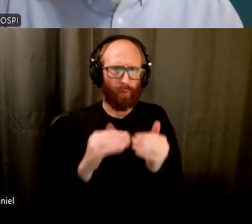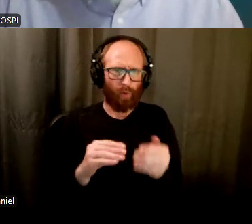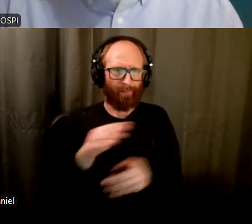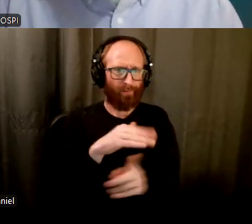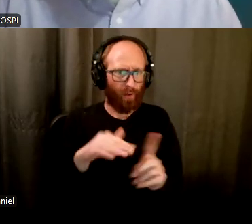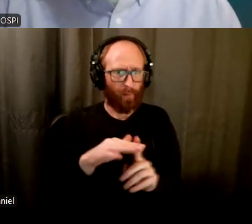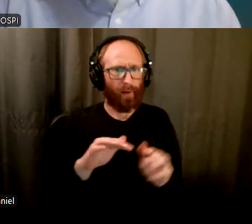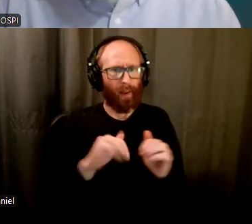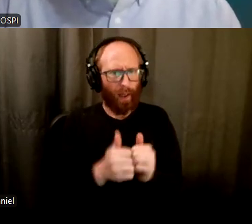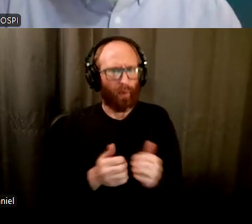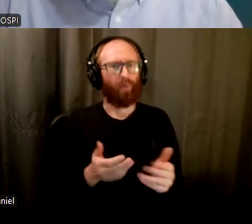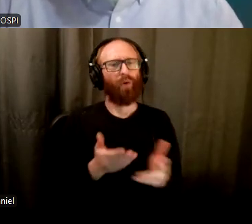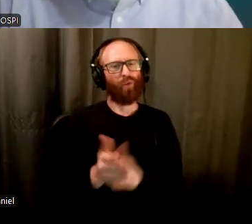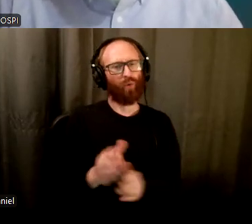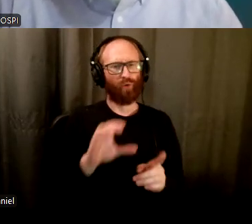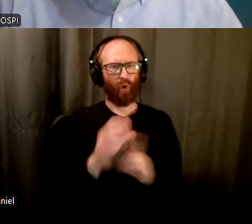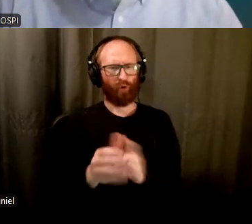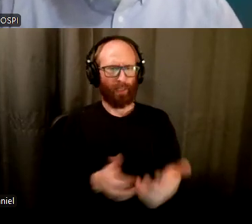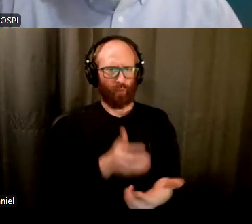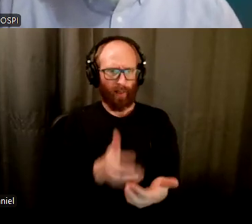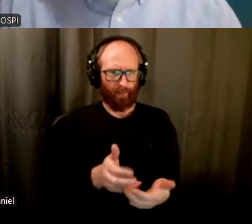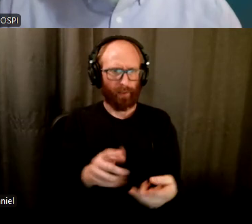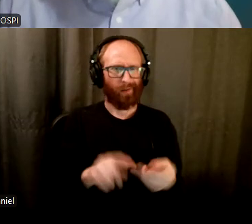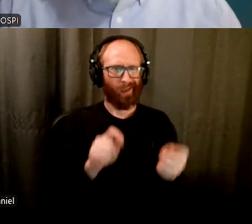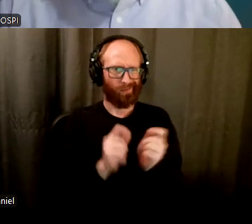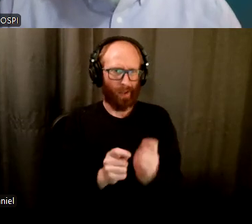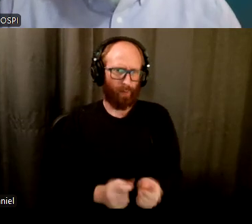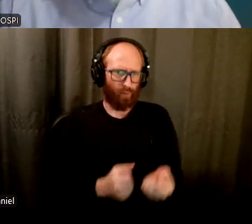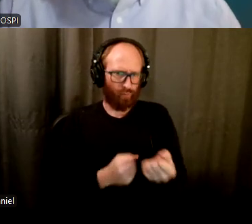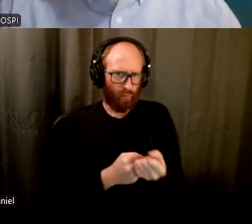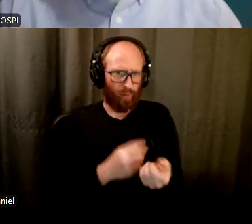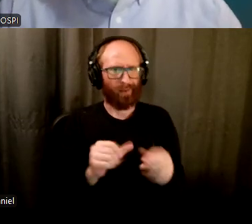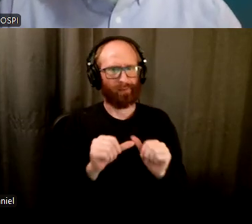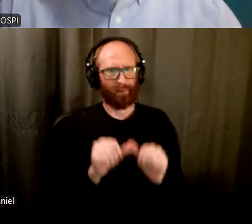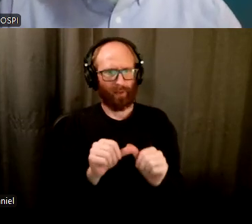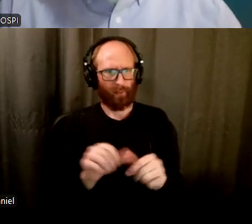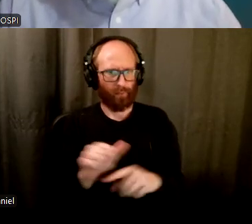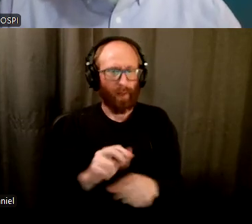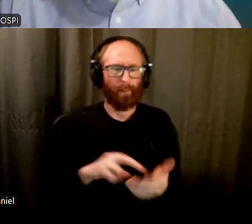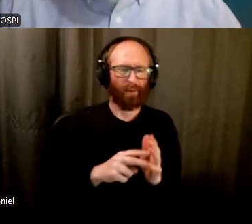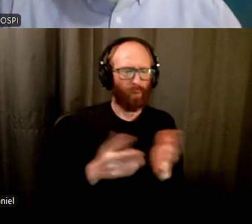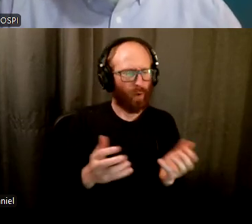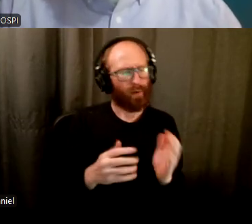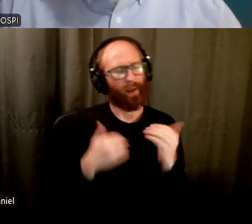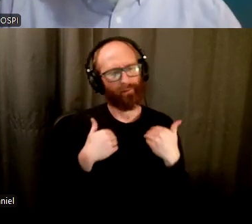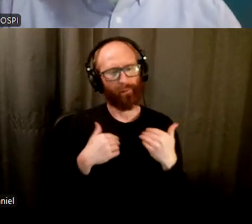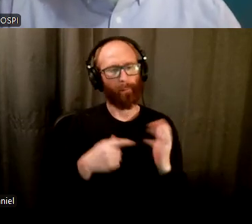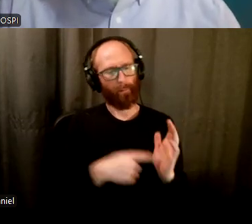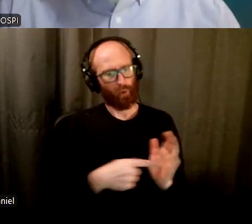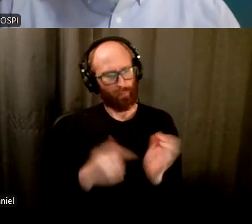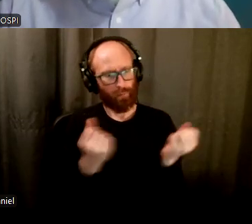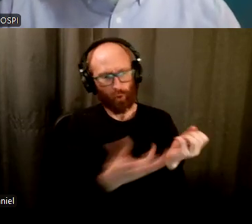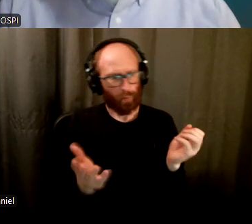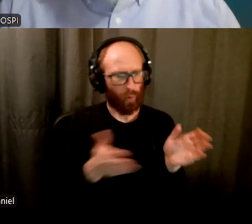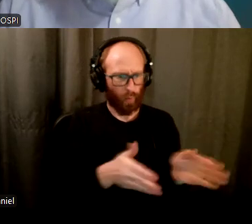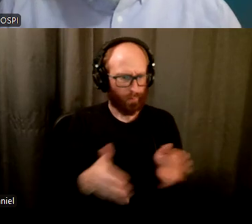sustainable practices. That means we want to focus on multiple means of engagement, multiple means of representation, and multiple means of action